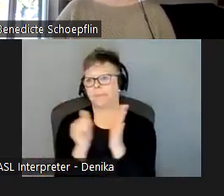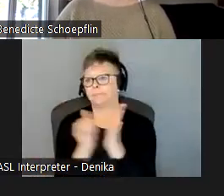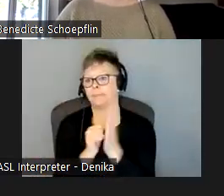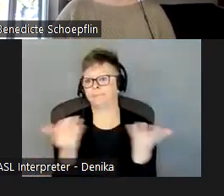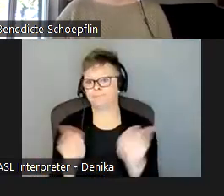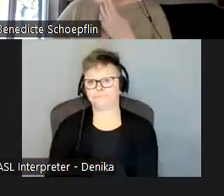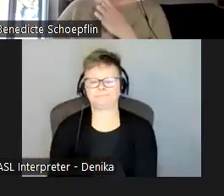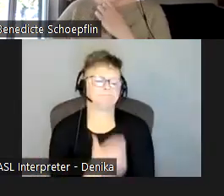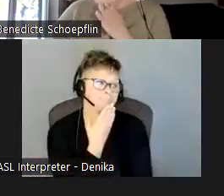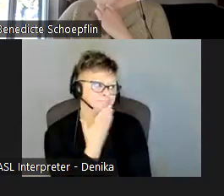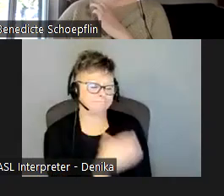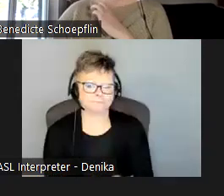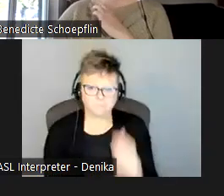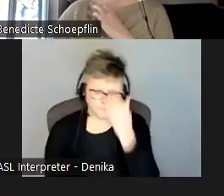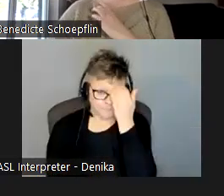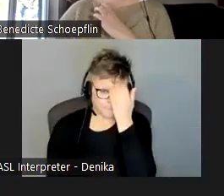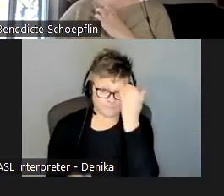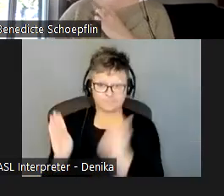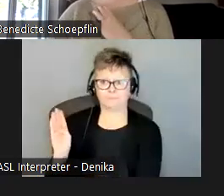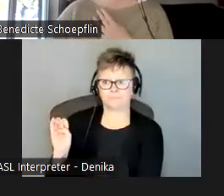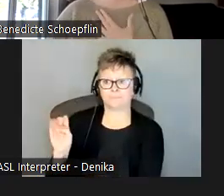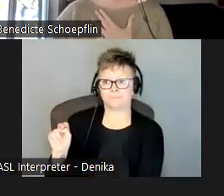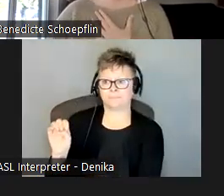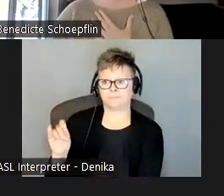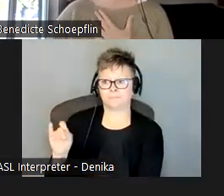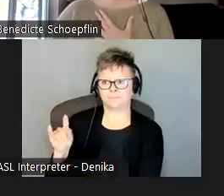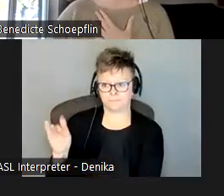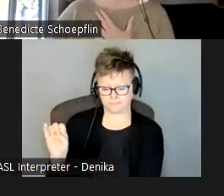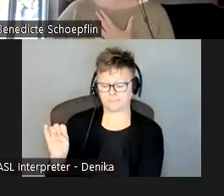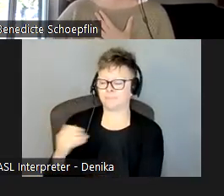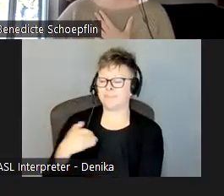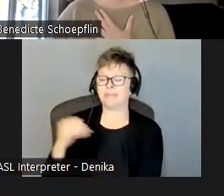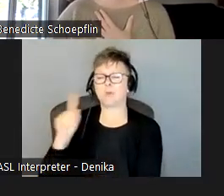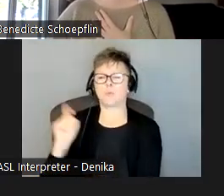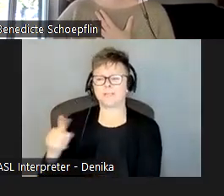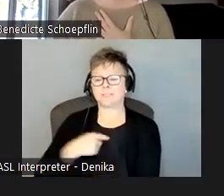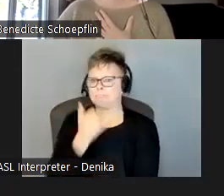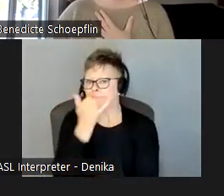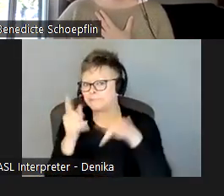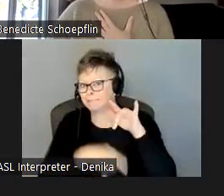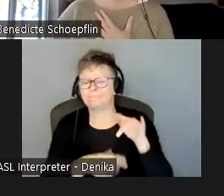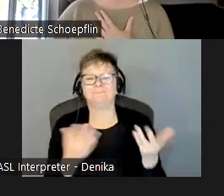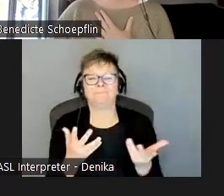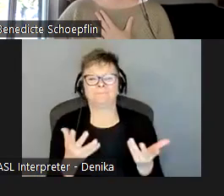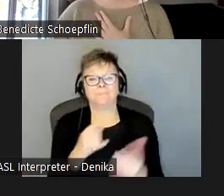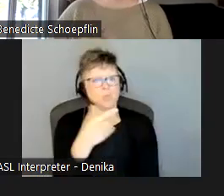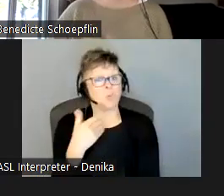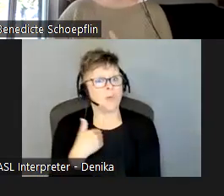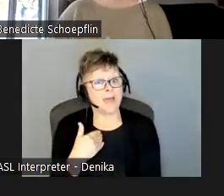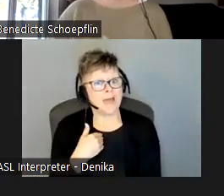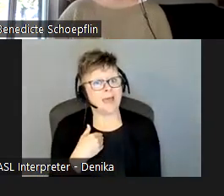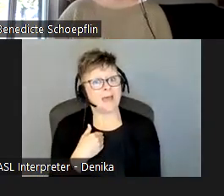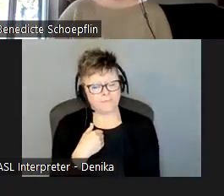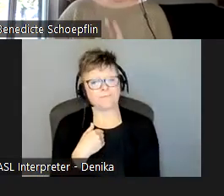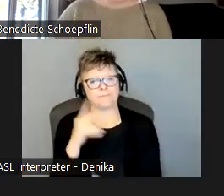you. I have a question which came up early and I skipped it accidentally. Do you have speakers that can do these types